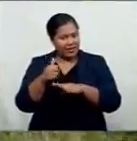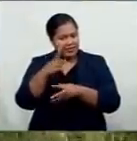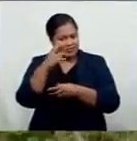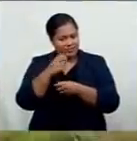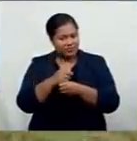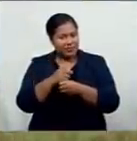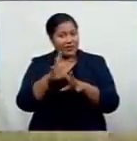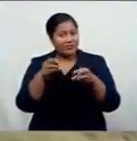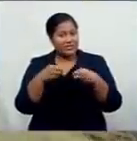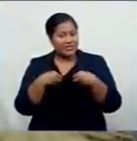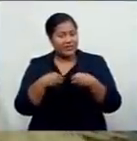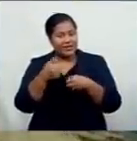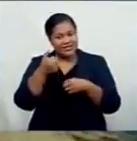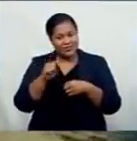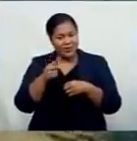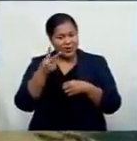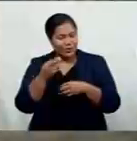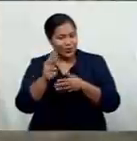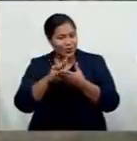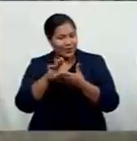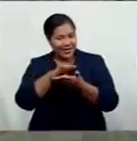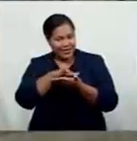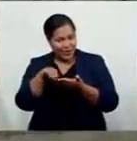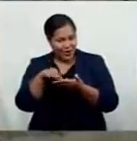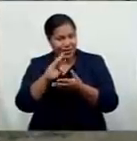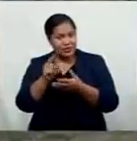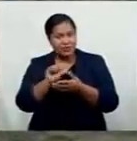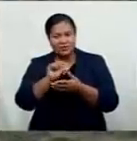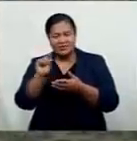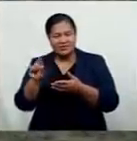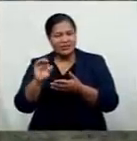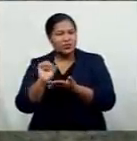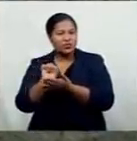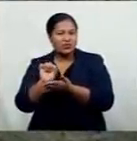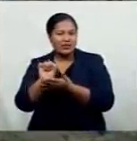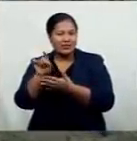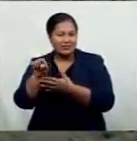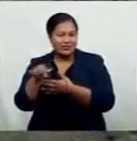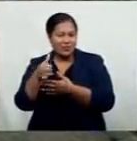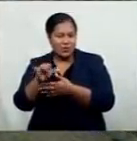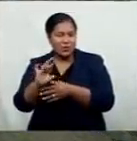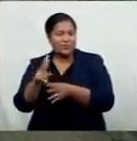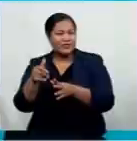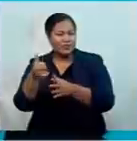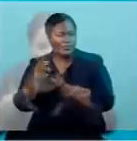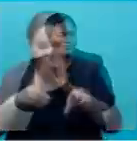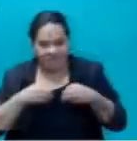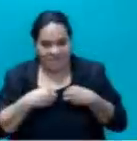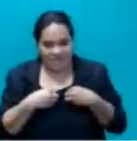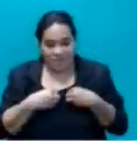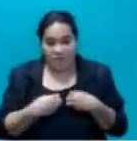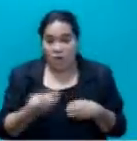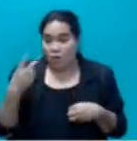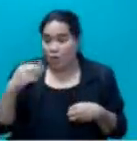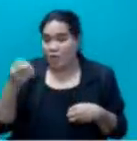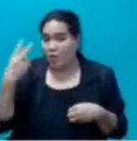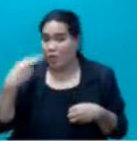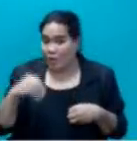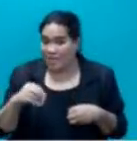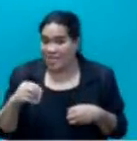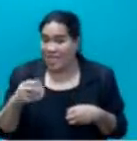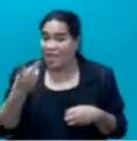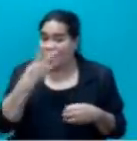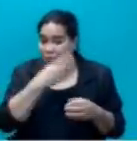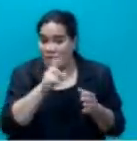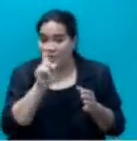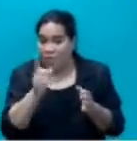anticipates receiving $6.2 million should these lots be sold at conservative prices. For the 2020 and